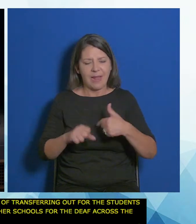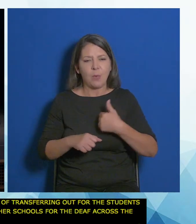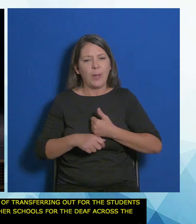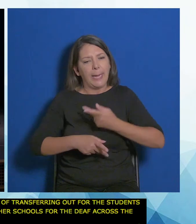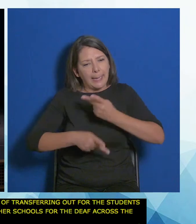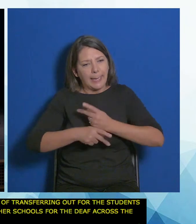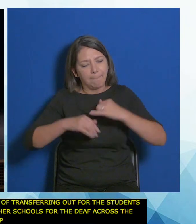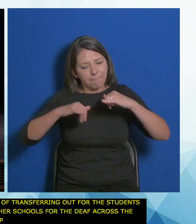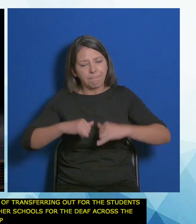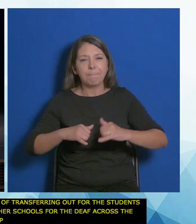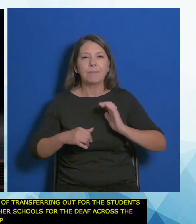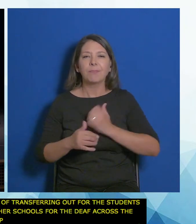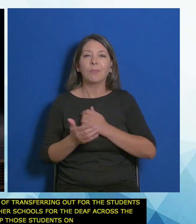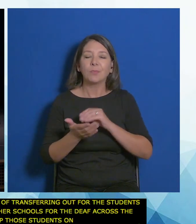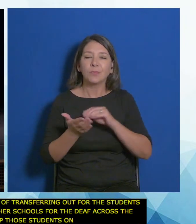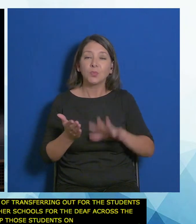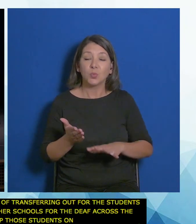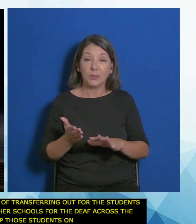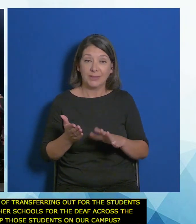a conversation that we're having?